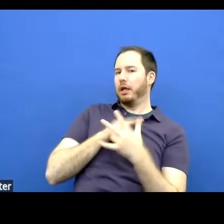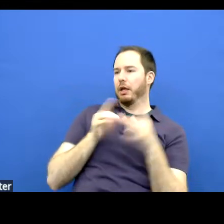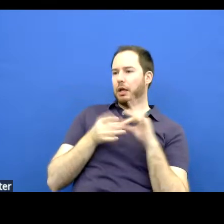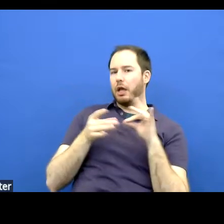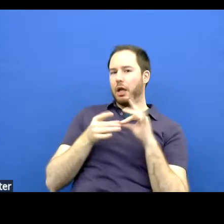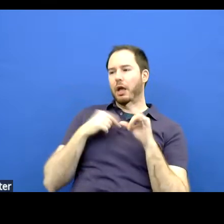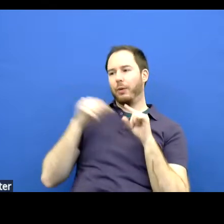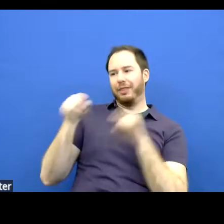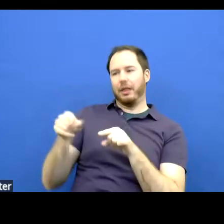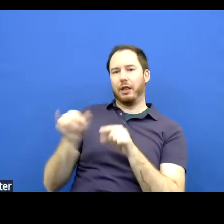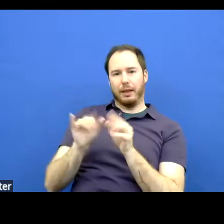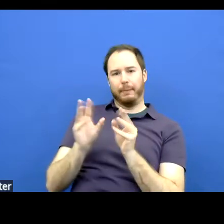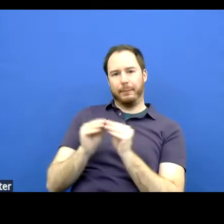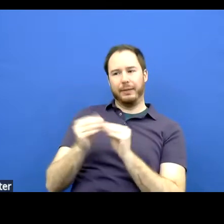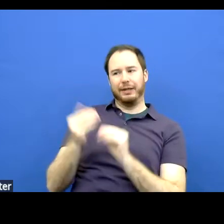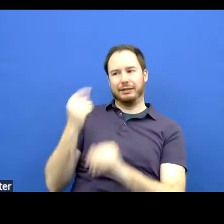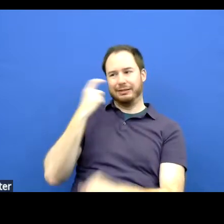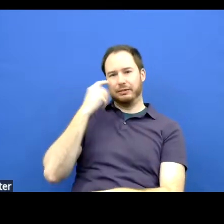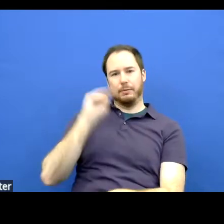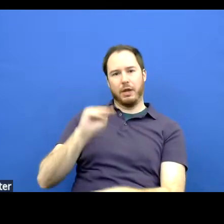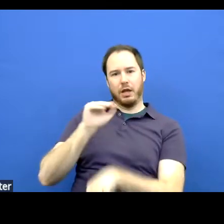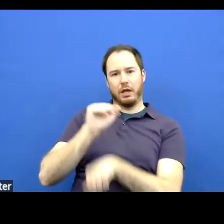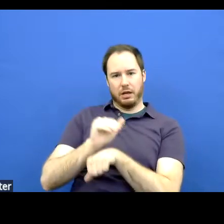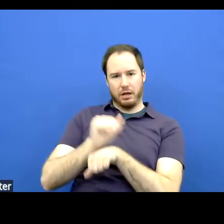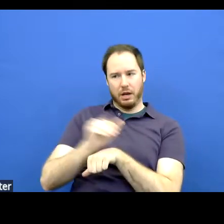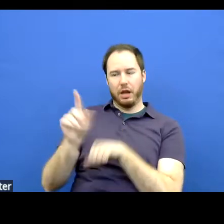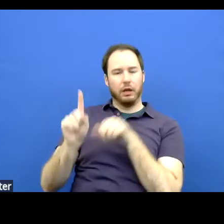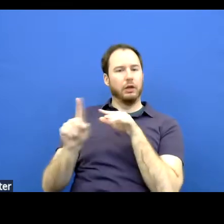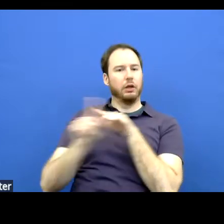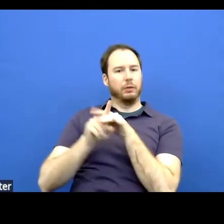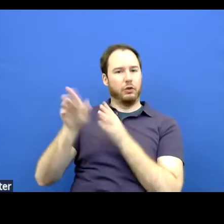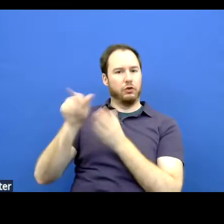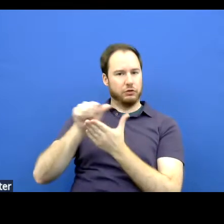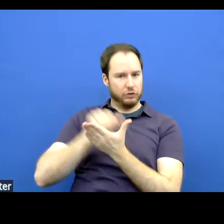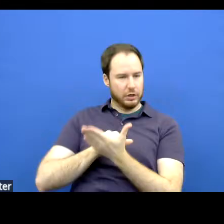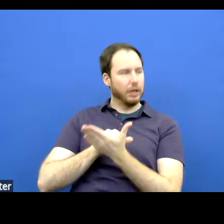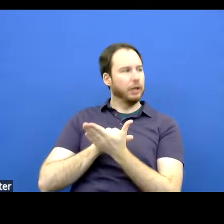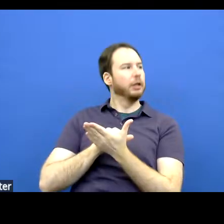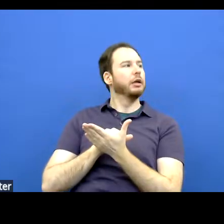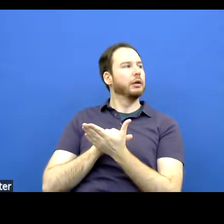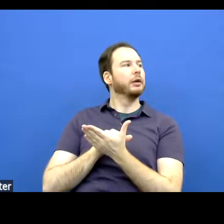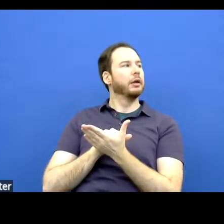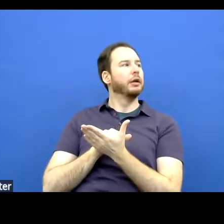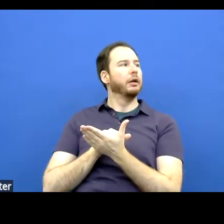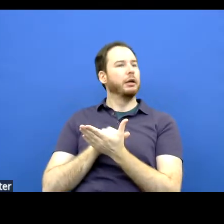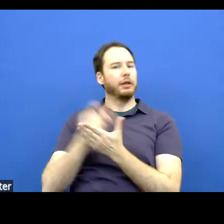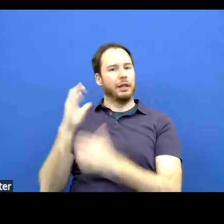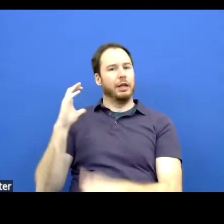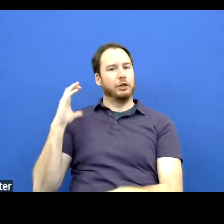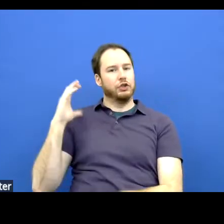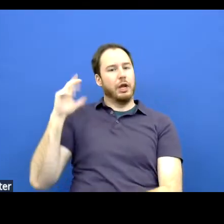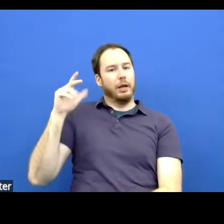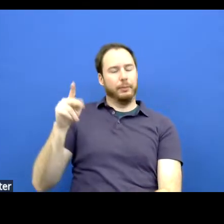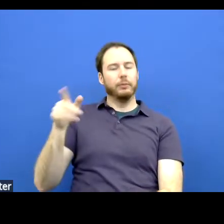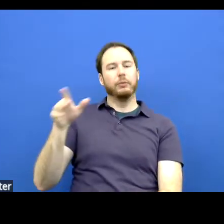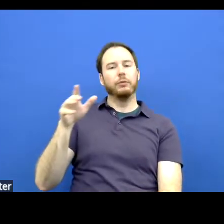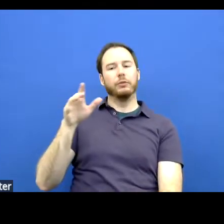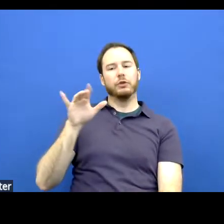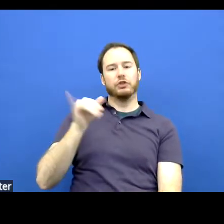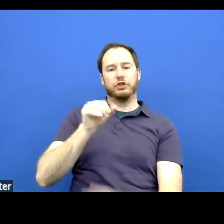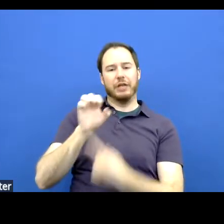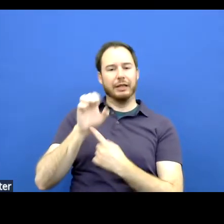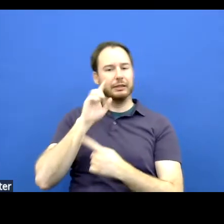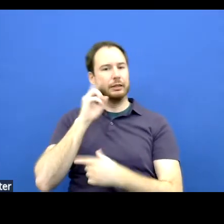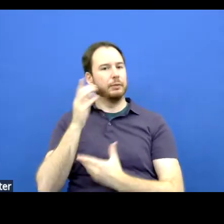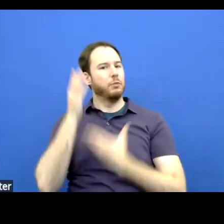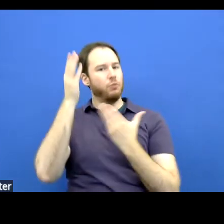was at the meeting on Monday night when this came up on their agenda. And the chairman, Dr. Jesse Redwell, brought it